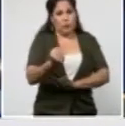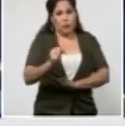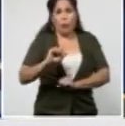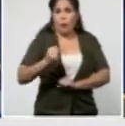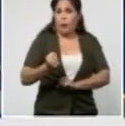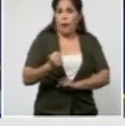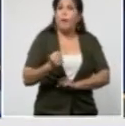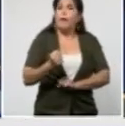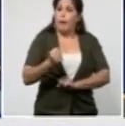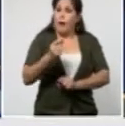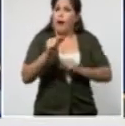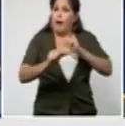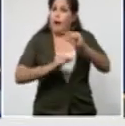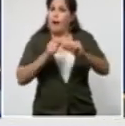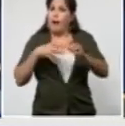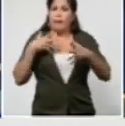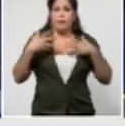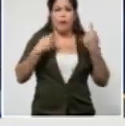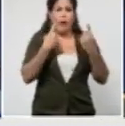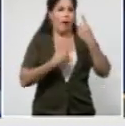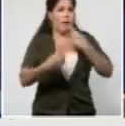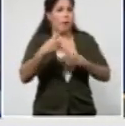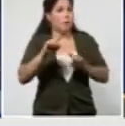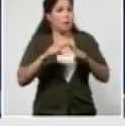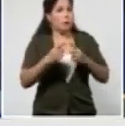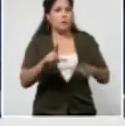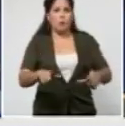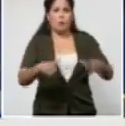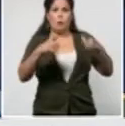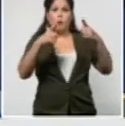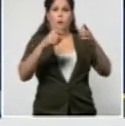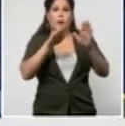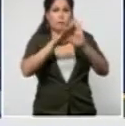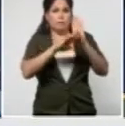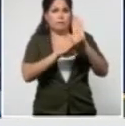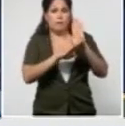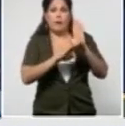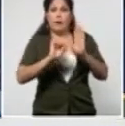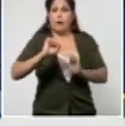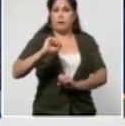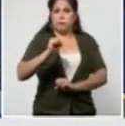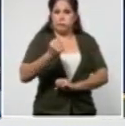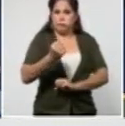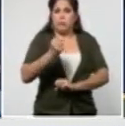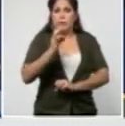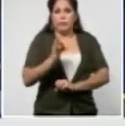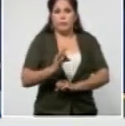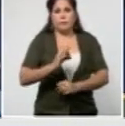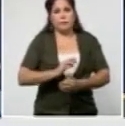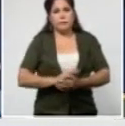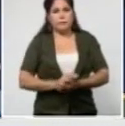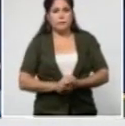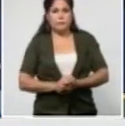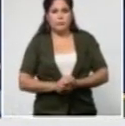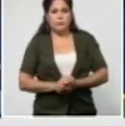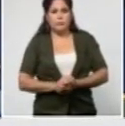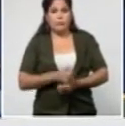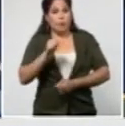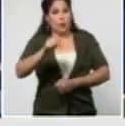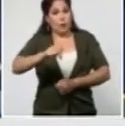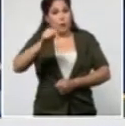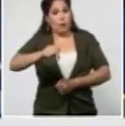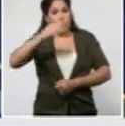the implemented measures, opening certain activities, but abiding rigorously with